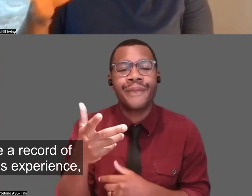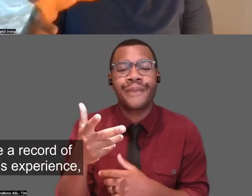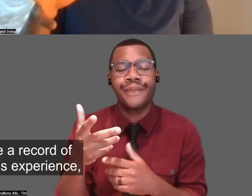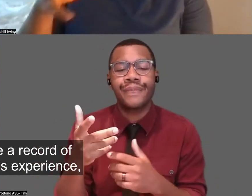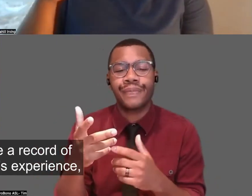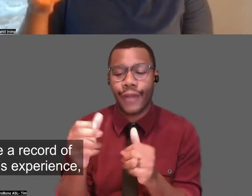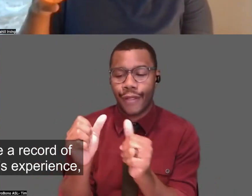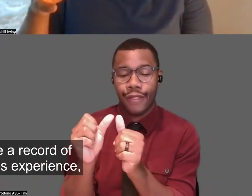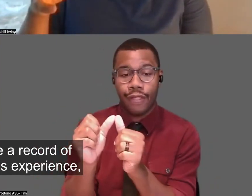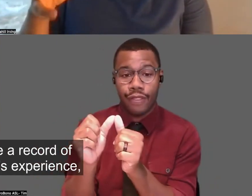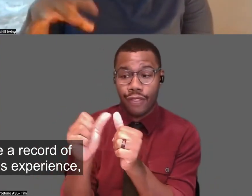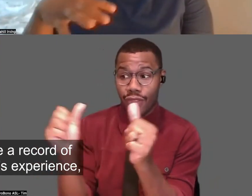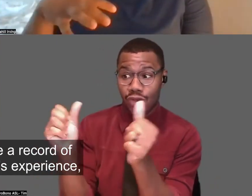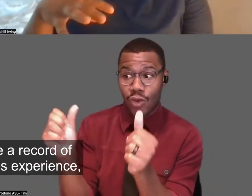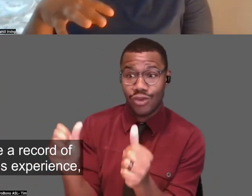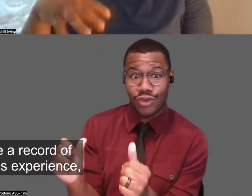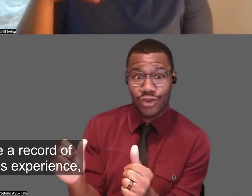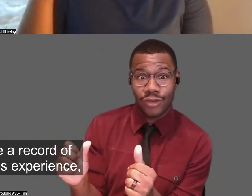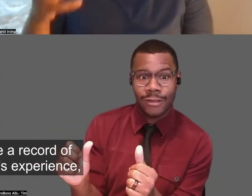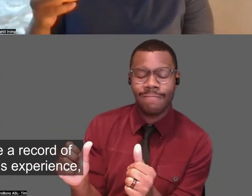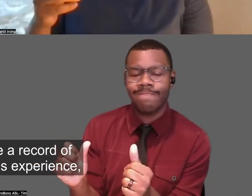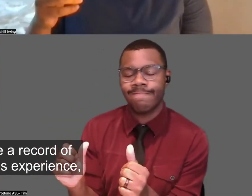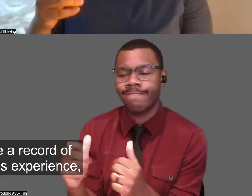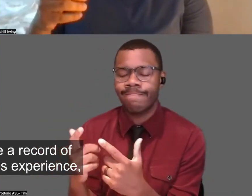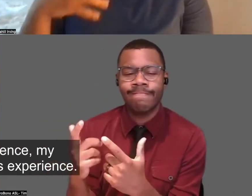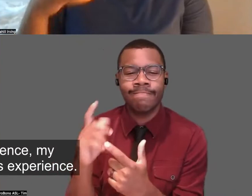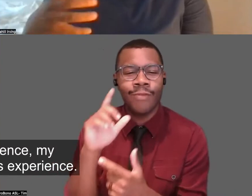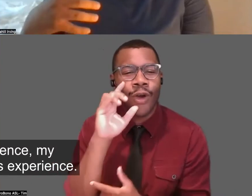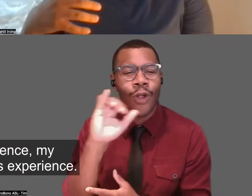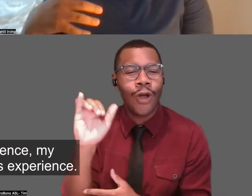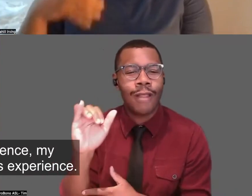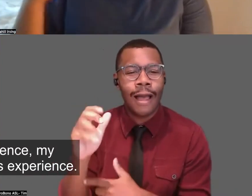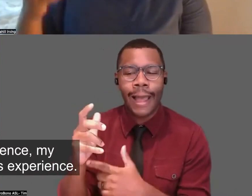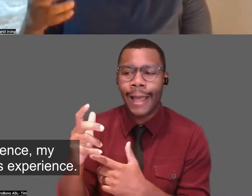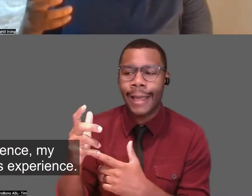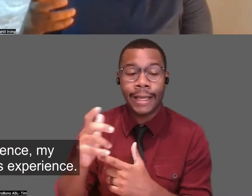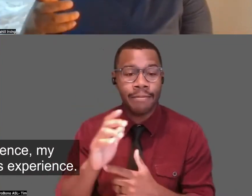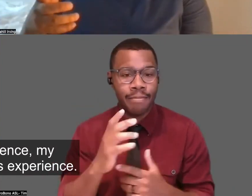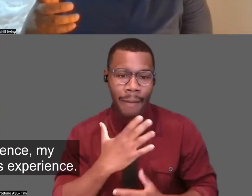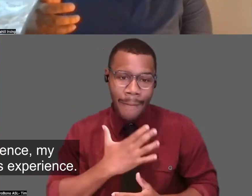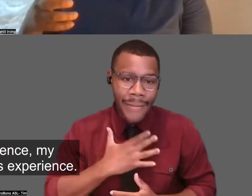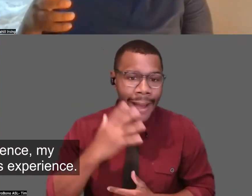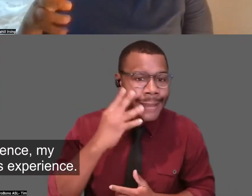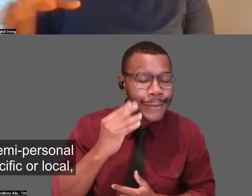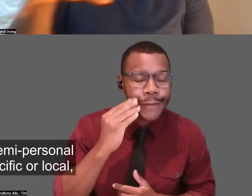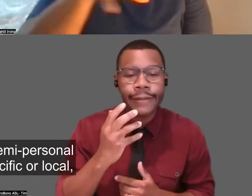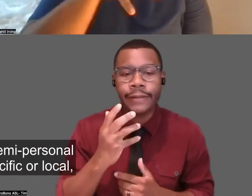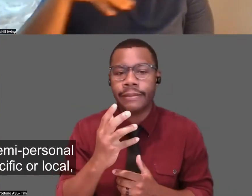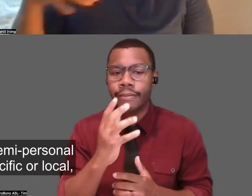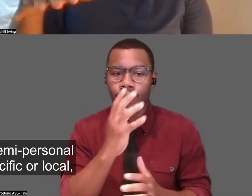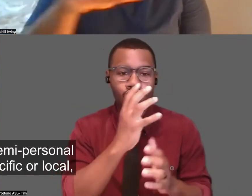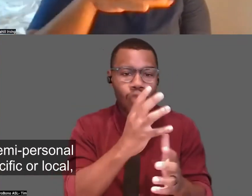working to be a record of someone else's experience, my grandmother's experience. So it's